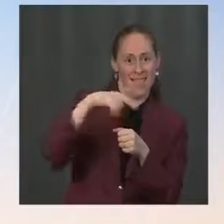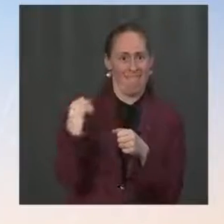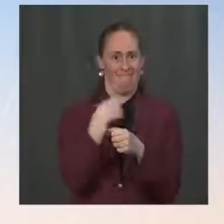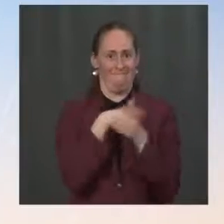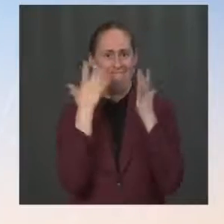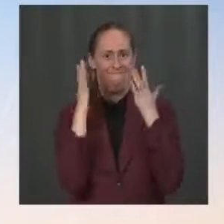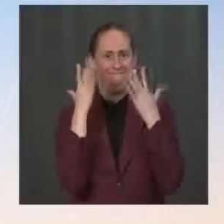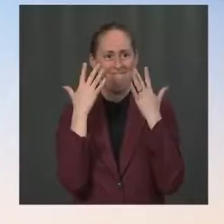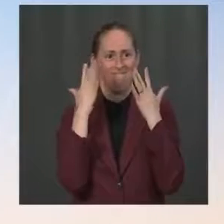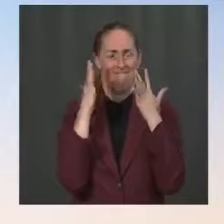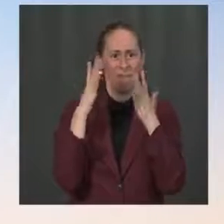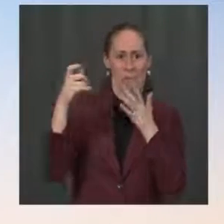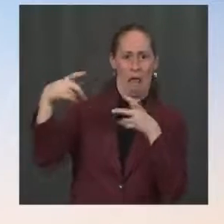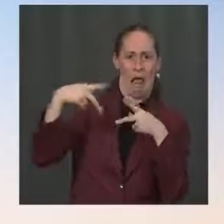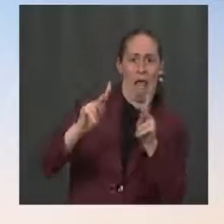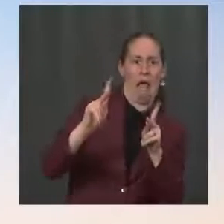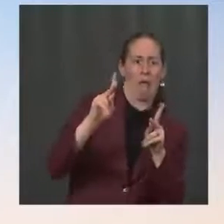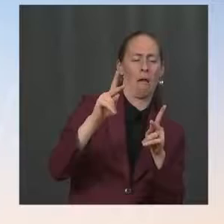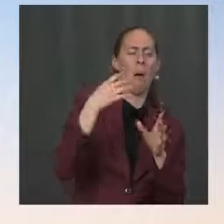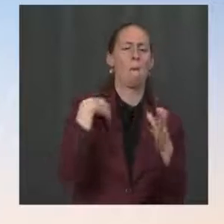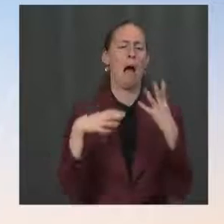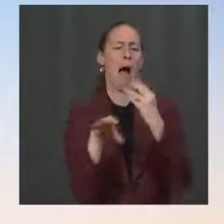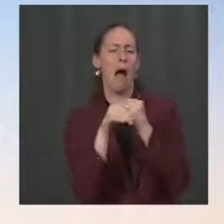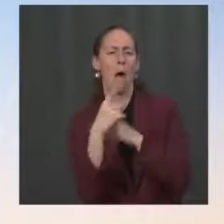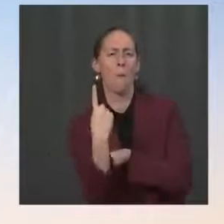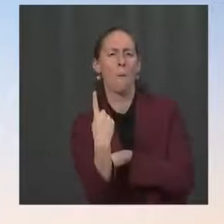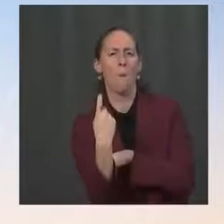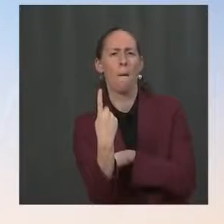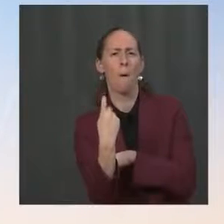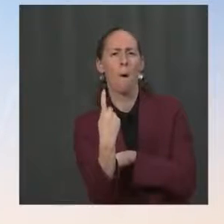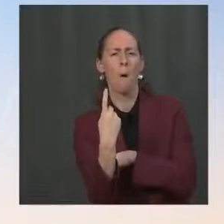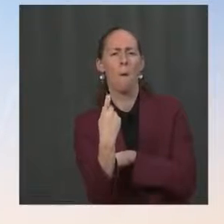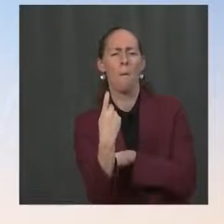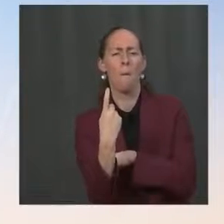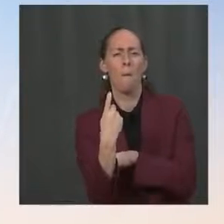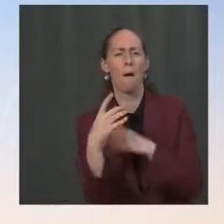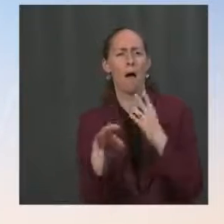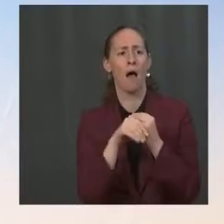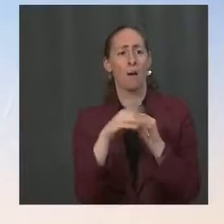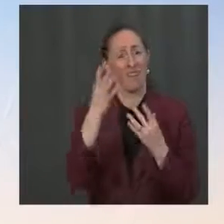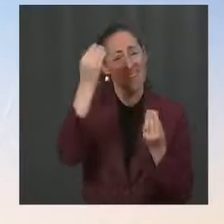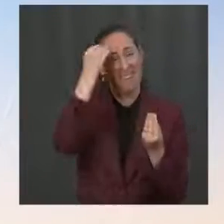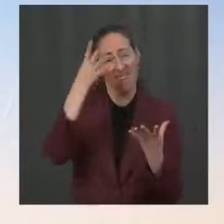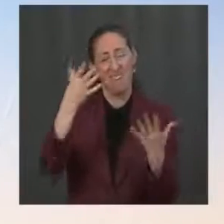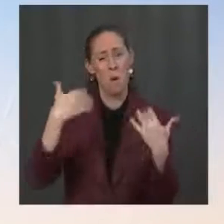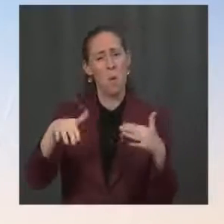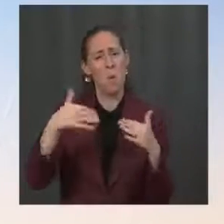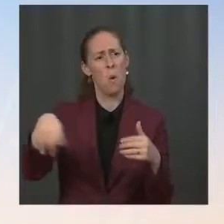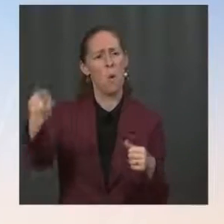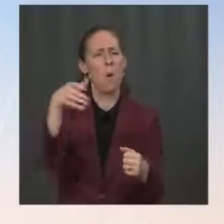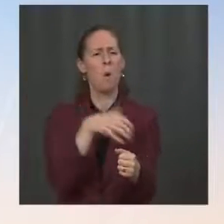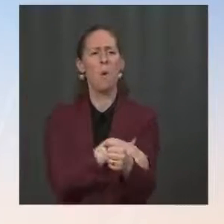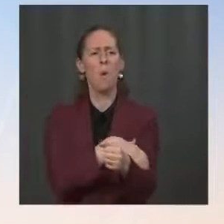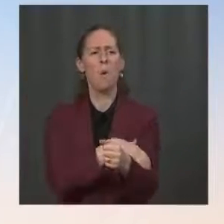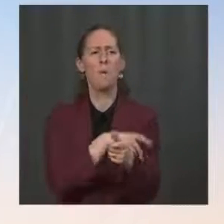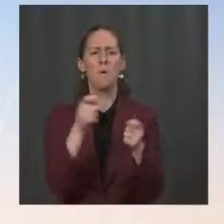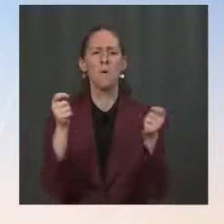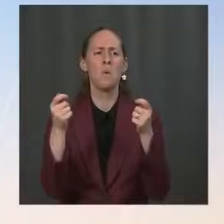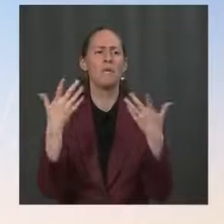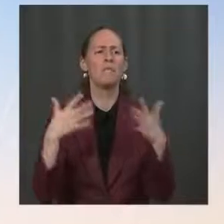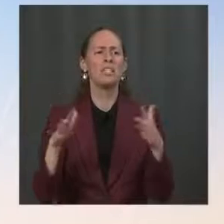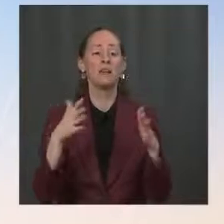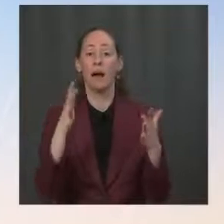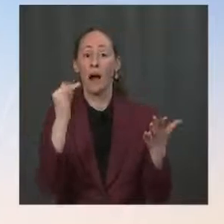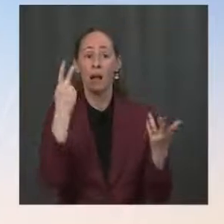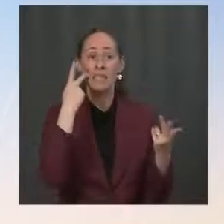that. Go ahead. But so one more thing I would say is that we have an enormous amount of leverage. This is our view. Over time. That includes economic leverage.